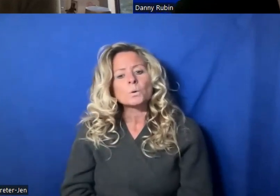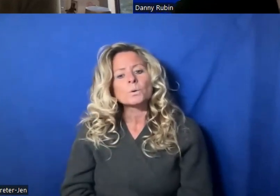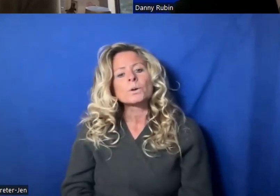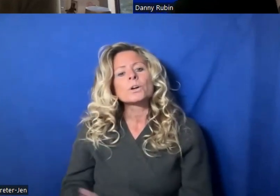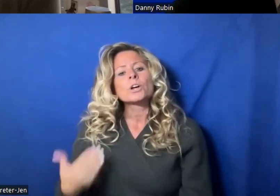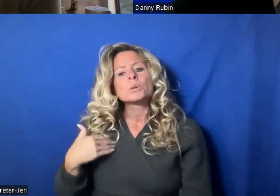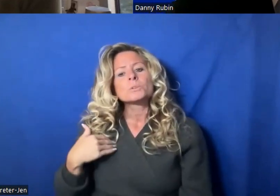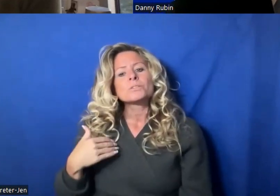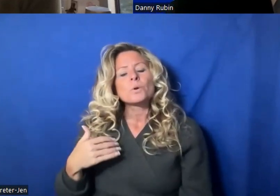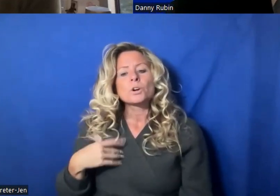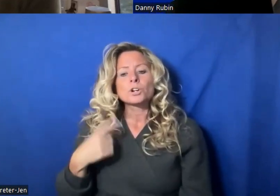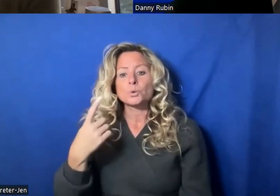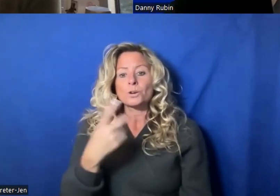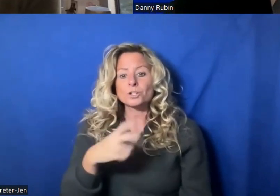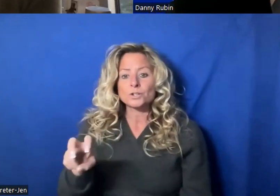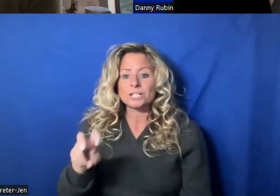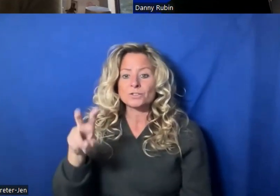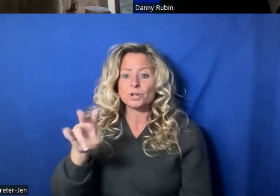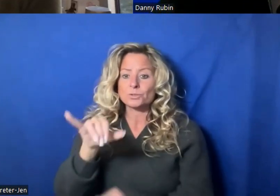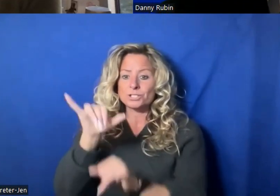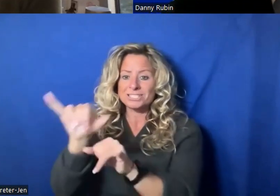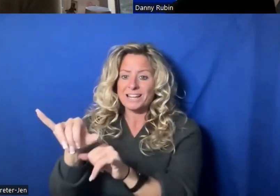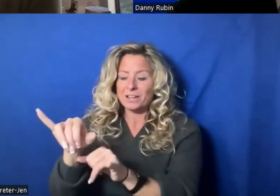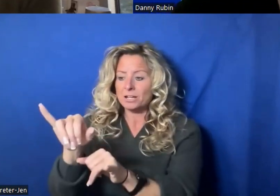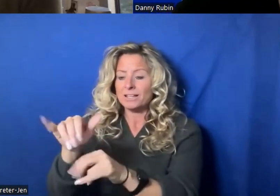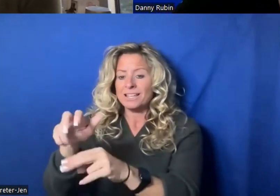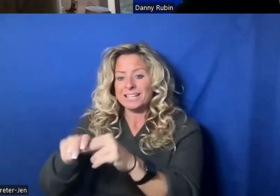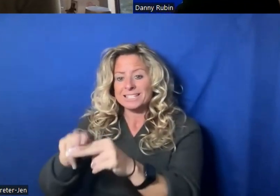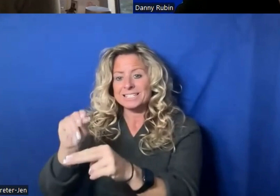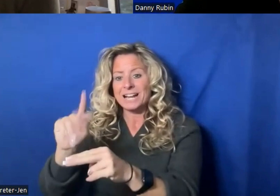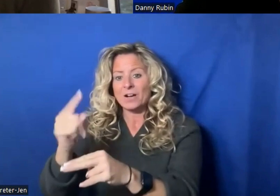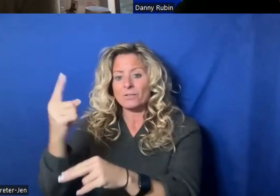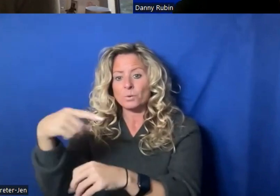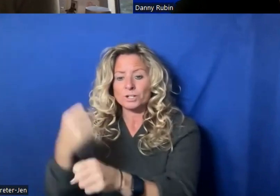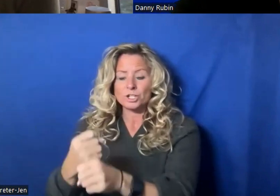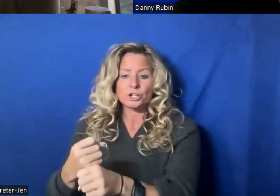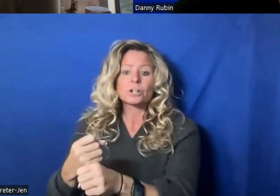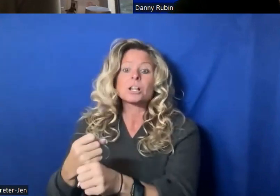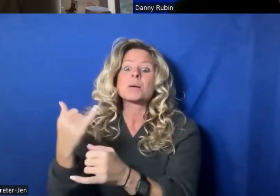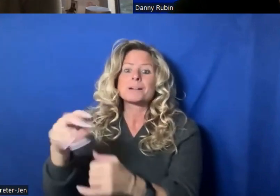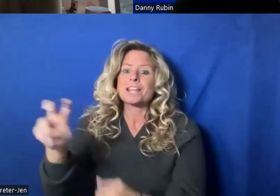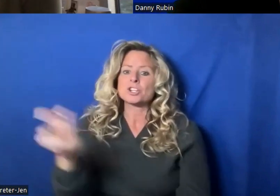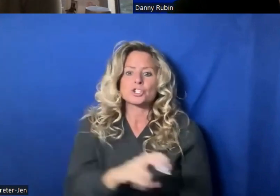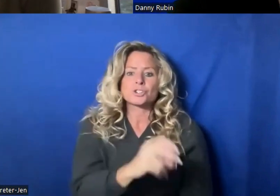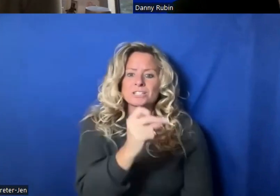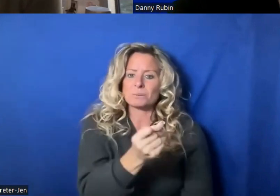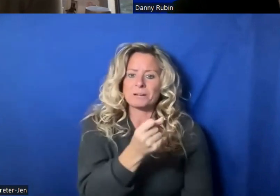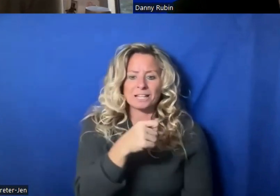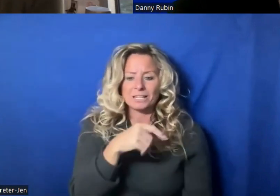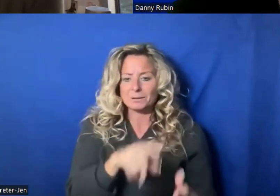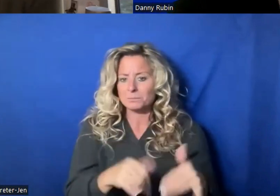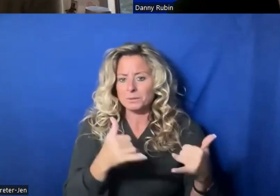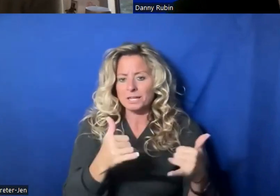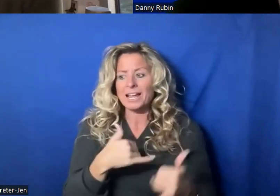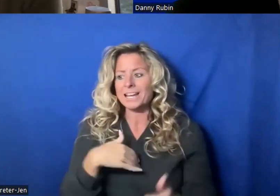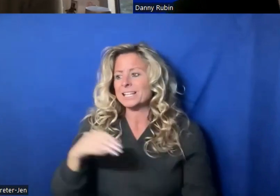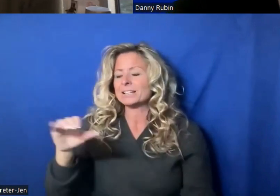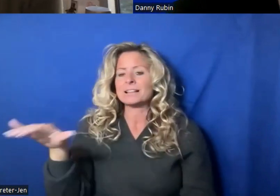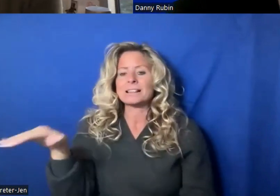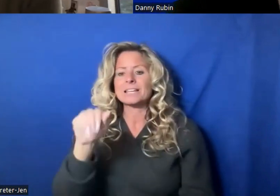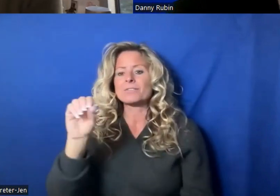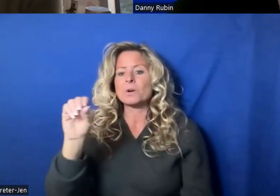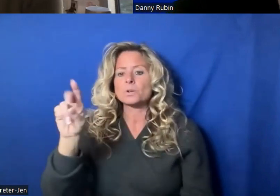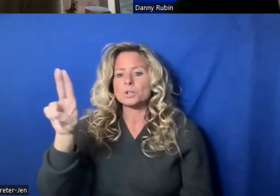that your one transfer, you had to sit a year immediately, and now you can have a transfer immediately. So I can leave ODU and go